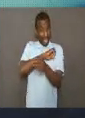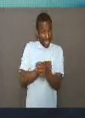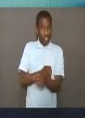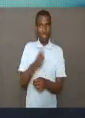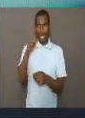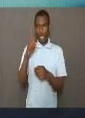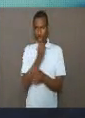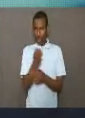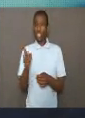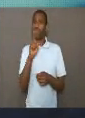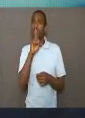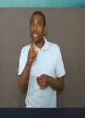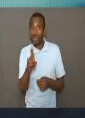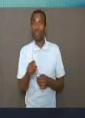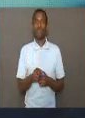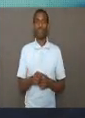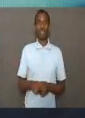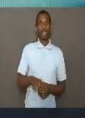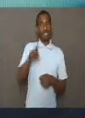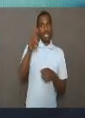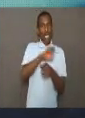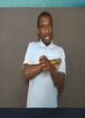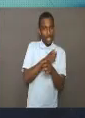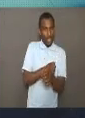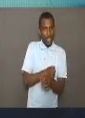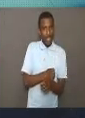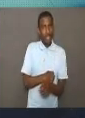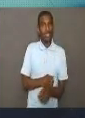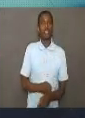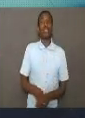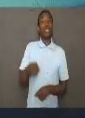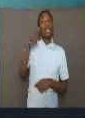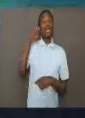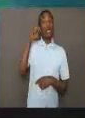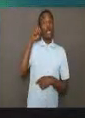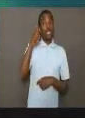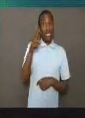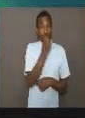energy that it possesses due to its motion.